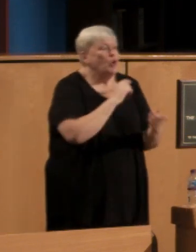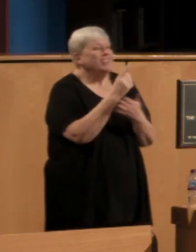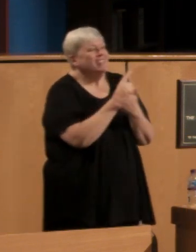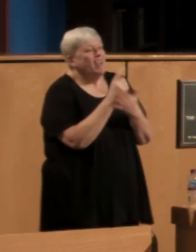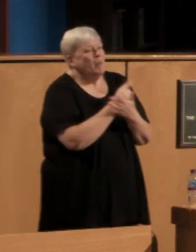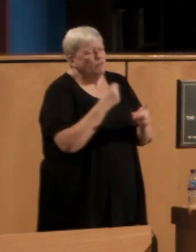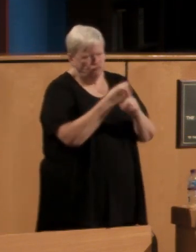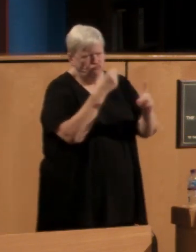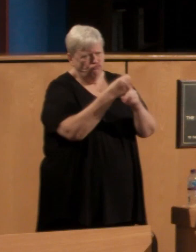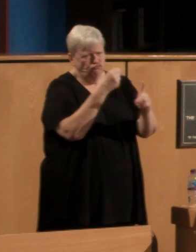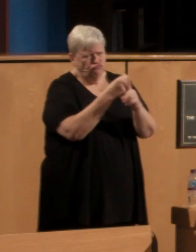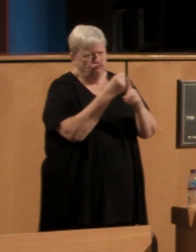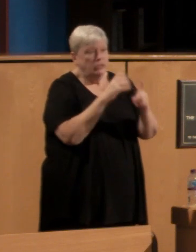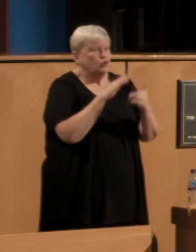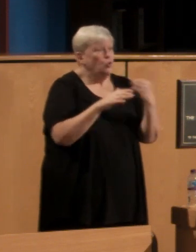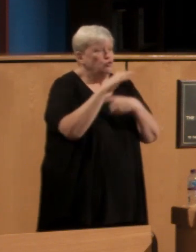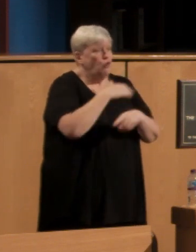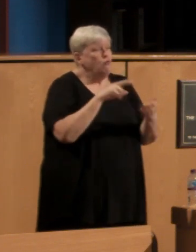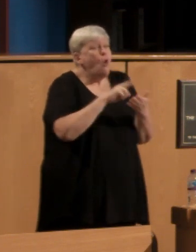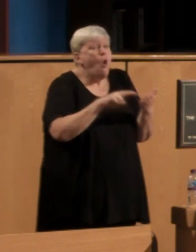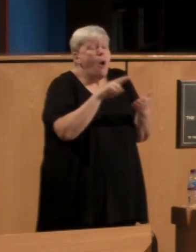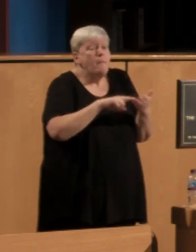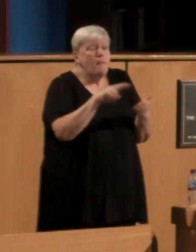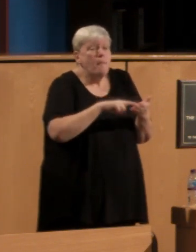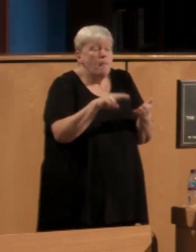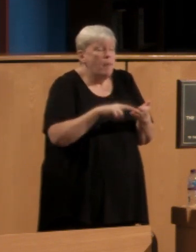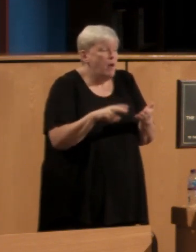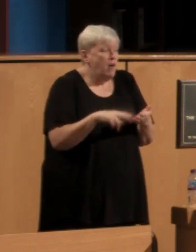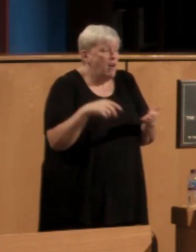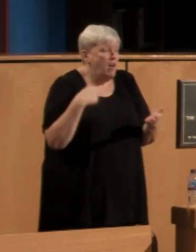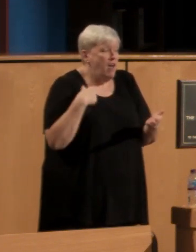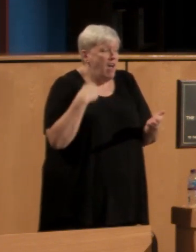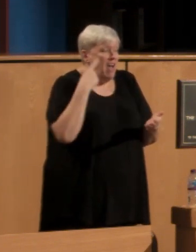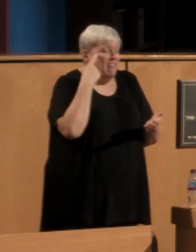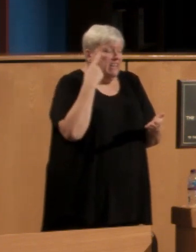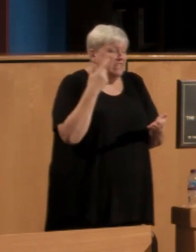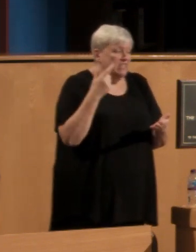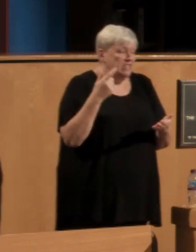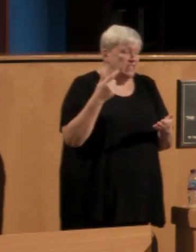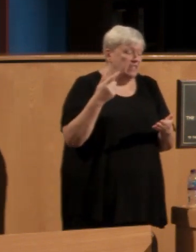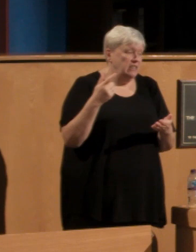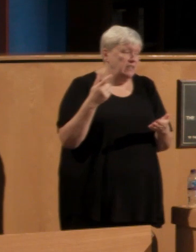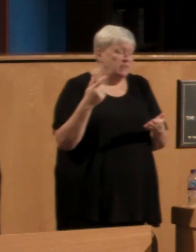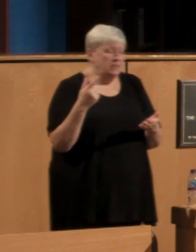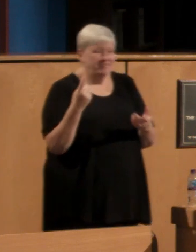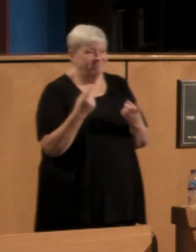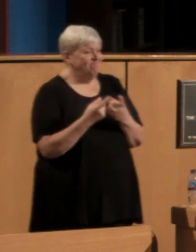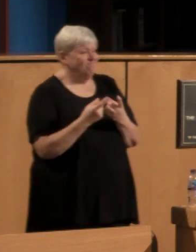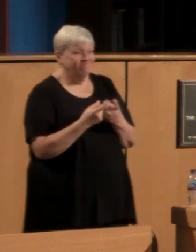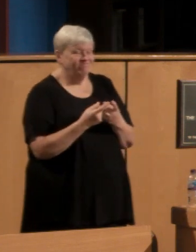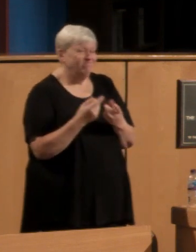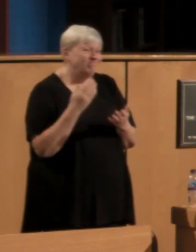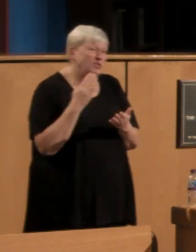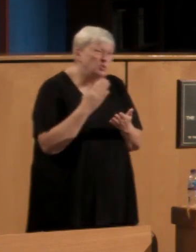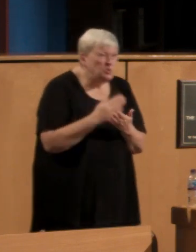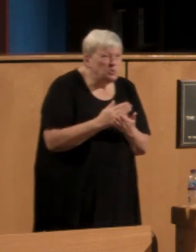enforcing social norms. But I think that is one of these things that is true